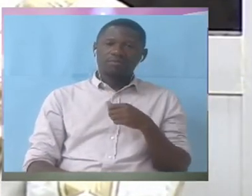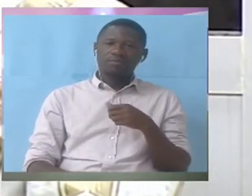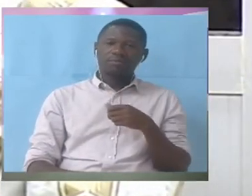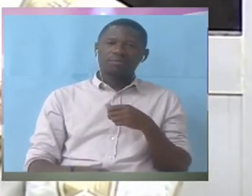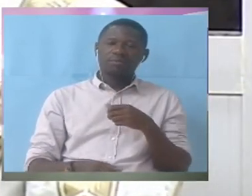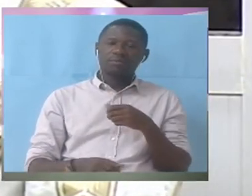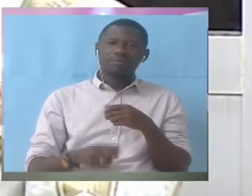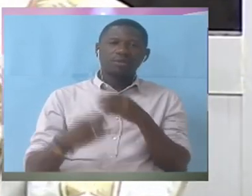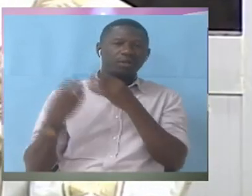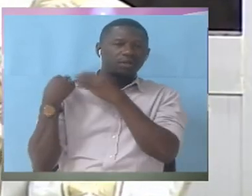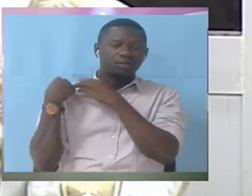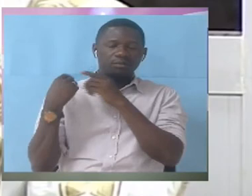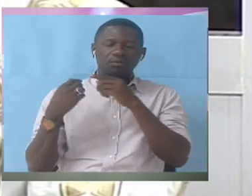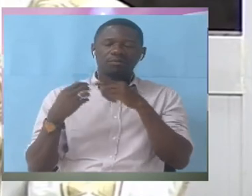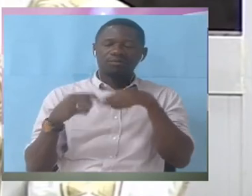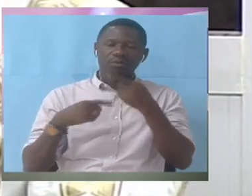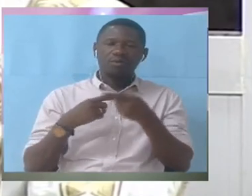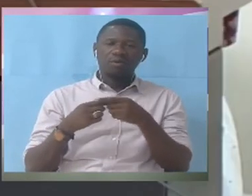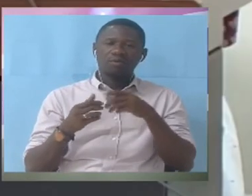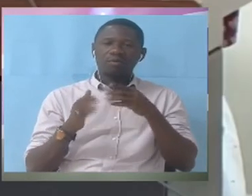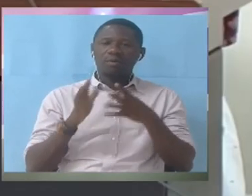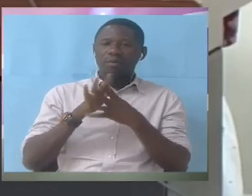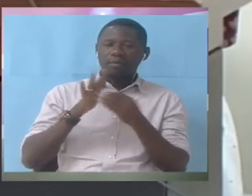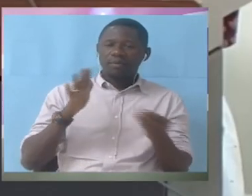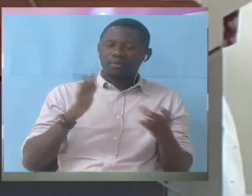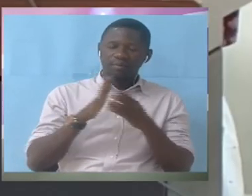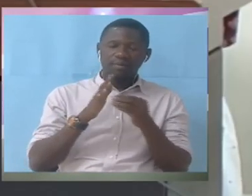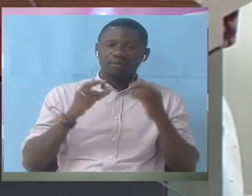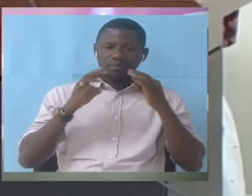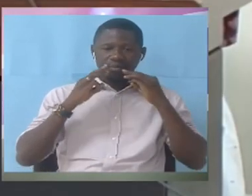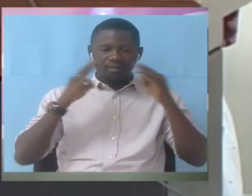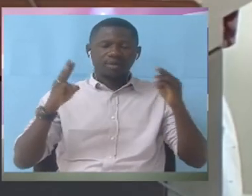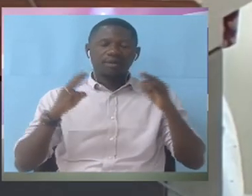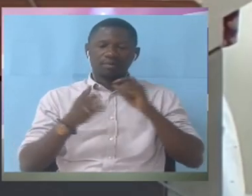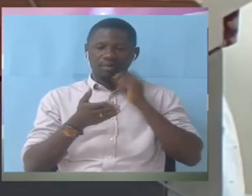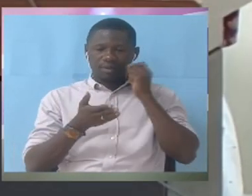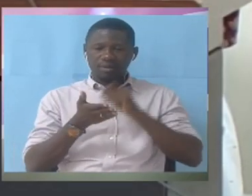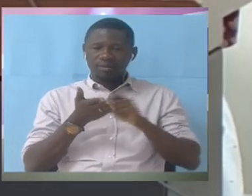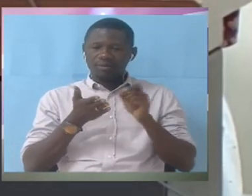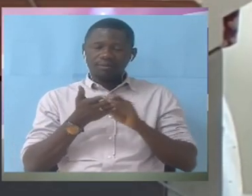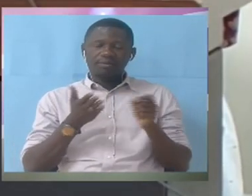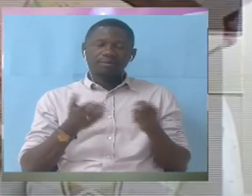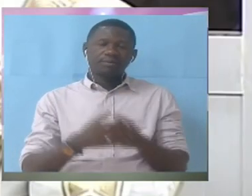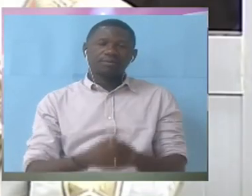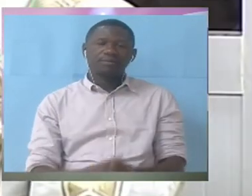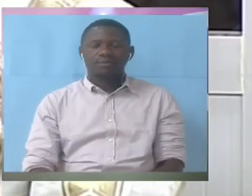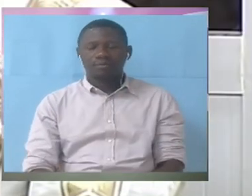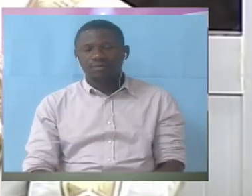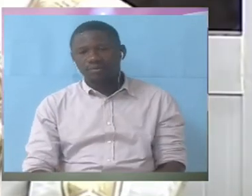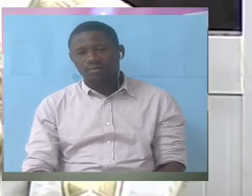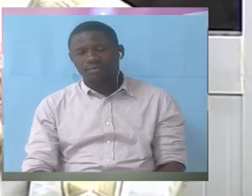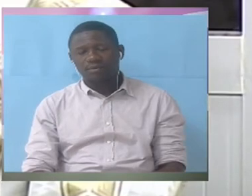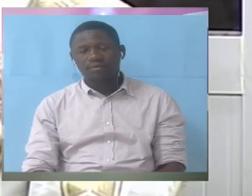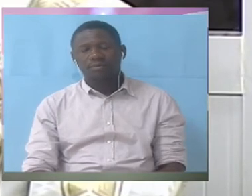some print media. So you're telling this commission that